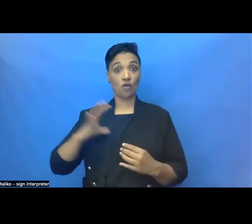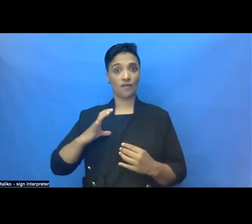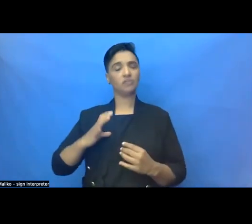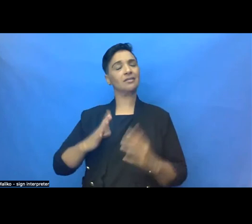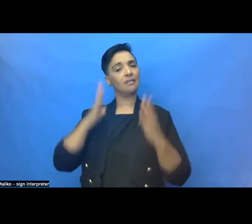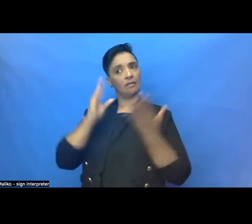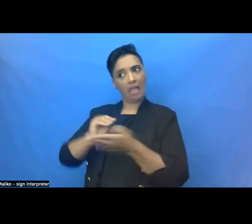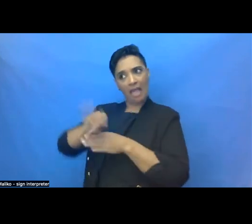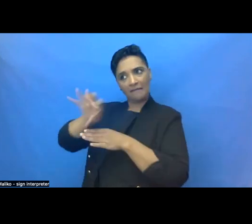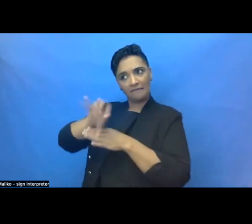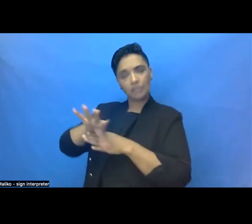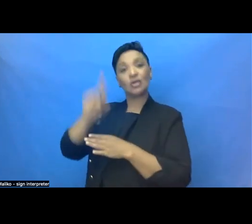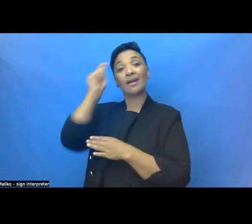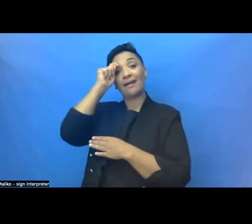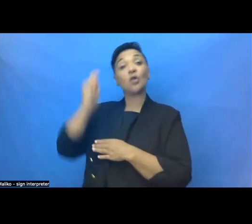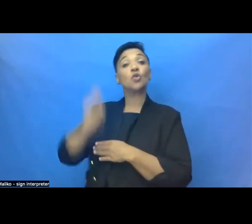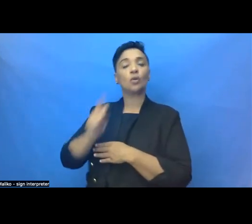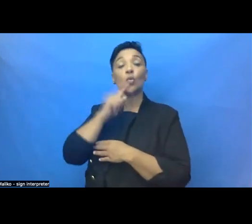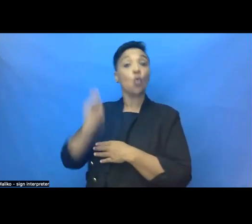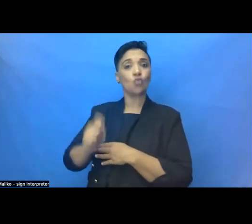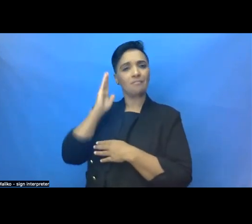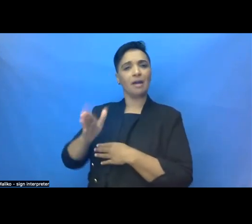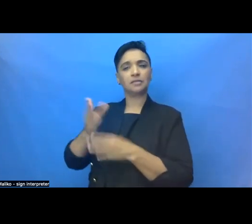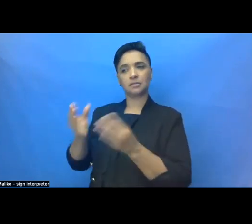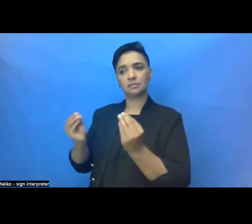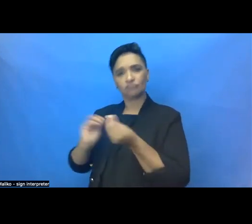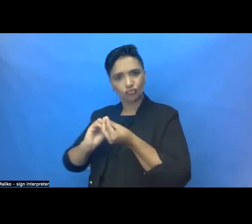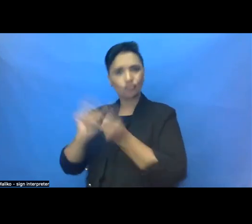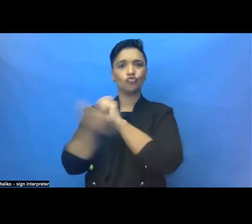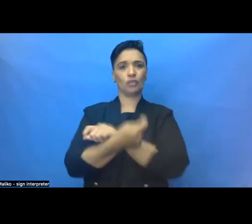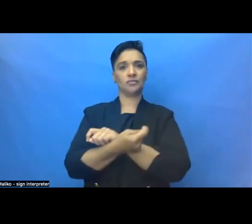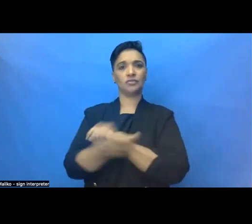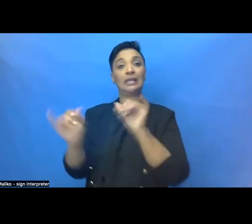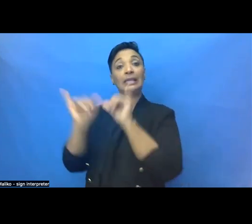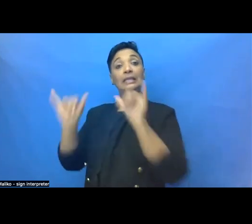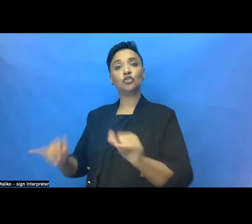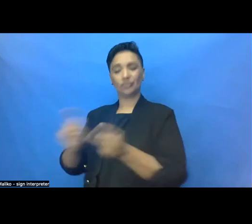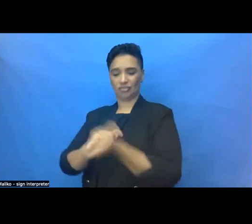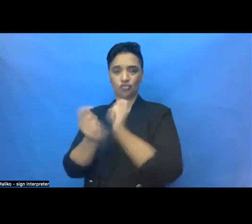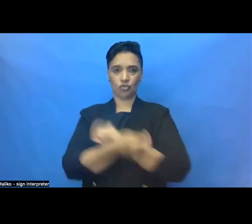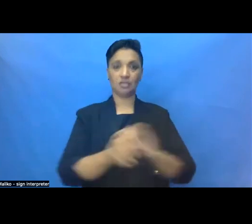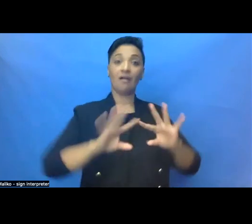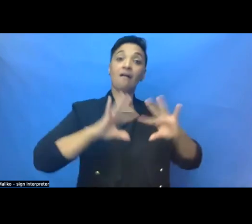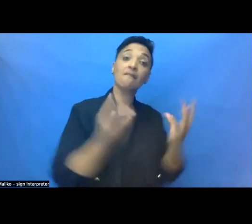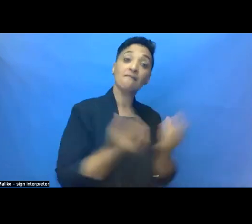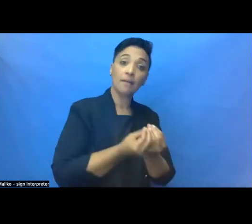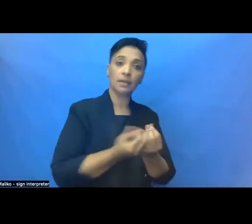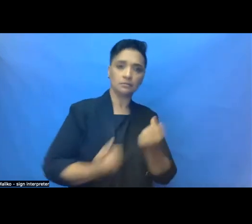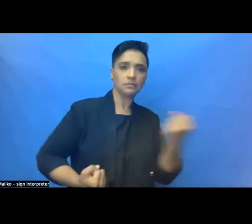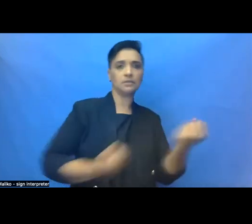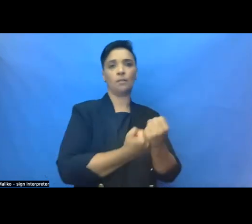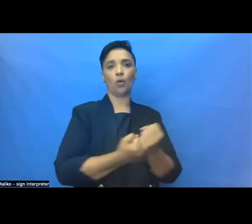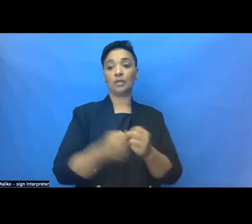to deinstitutionalization and to take measures to provide the support necessary to families with children with disabilities in order